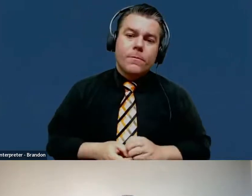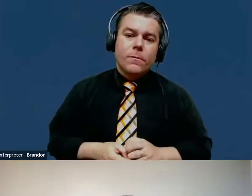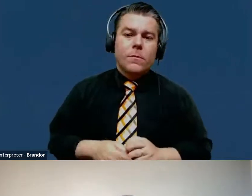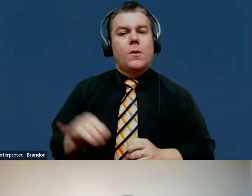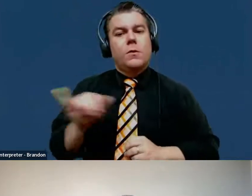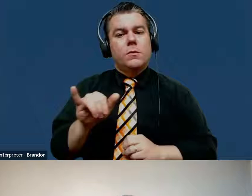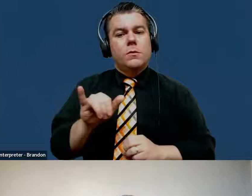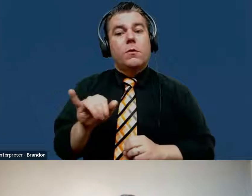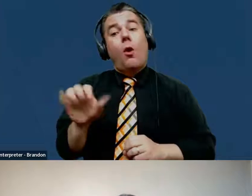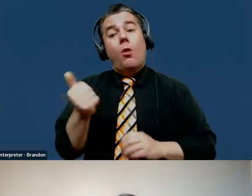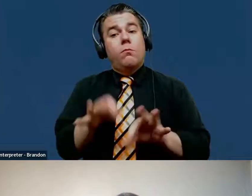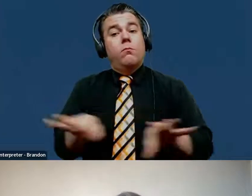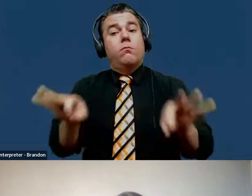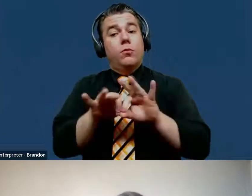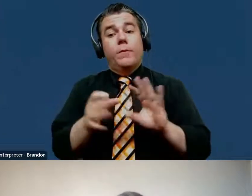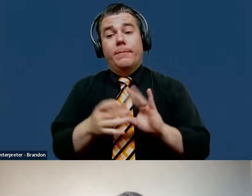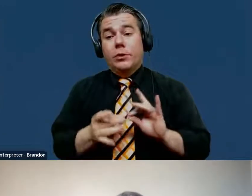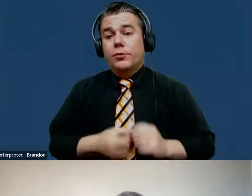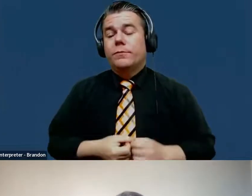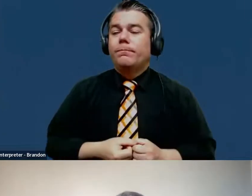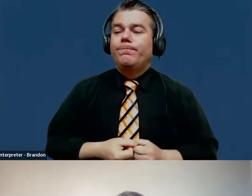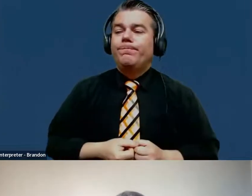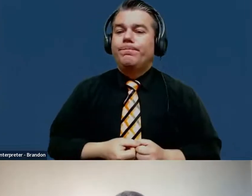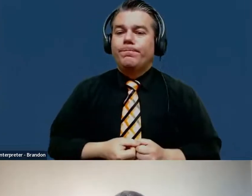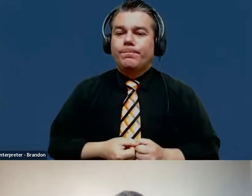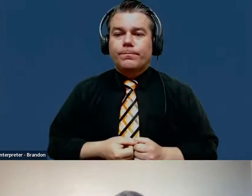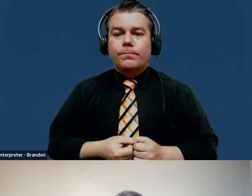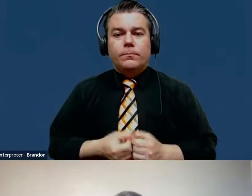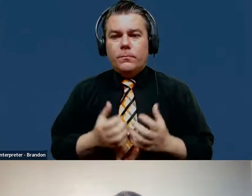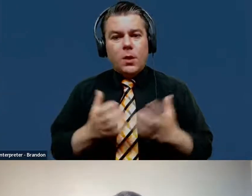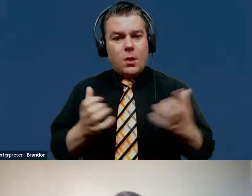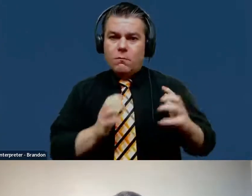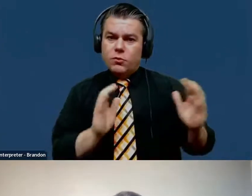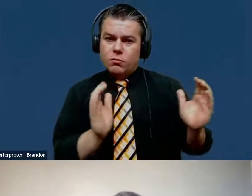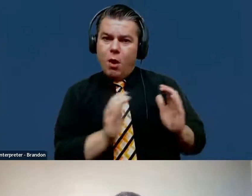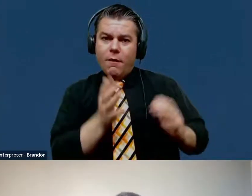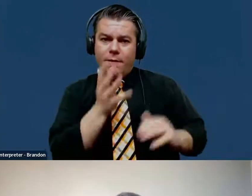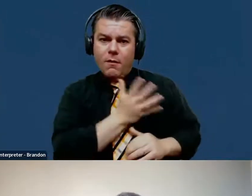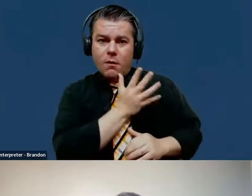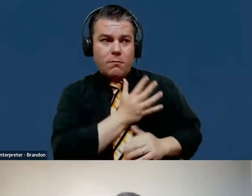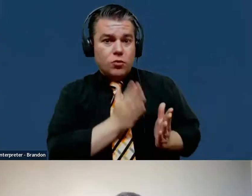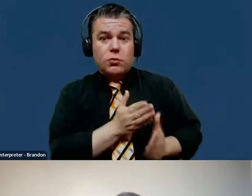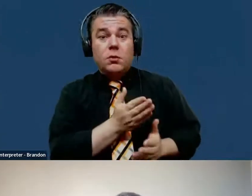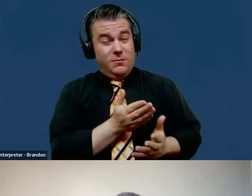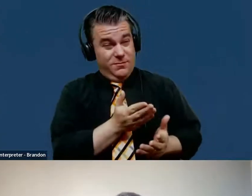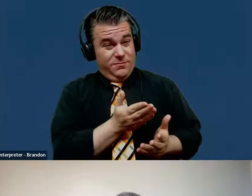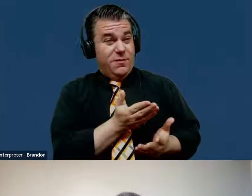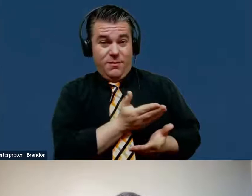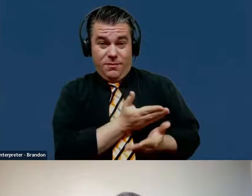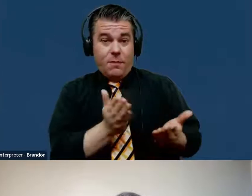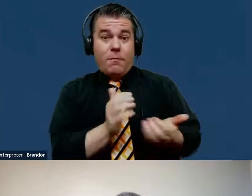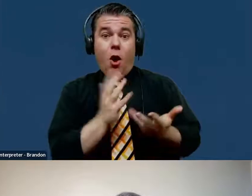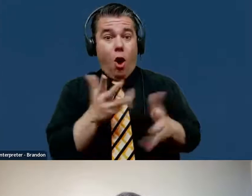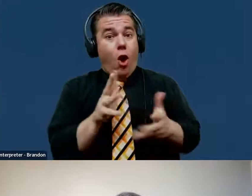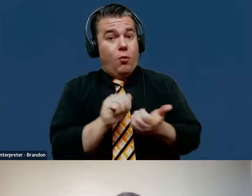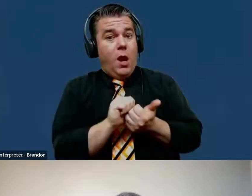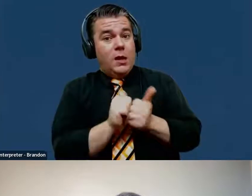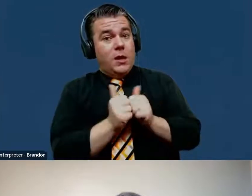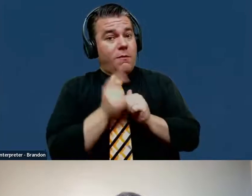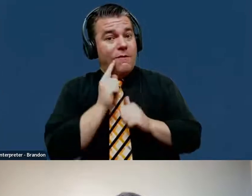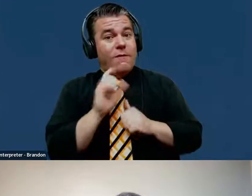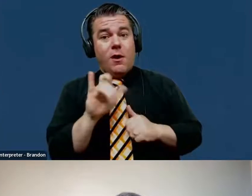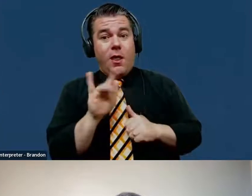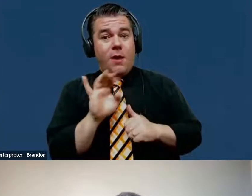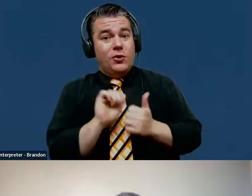very crucial to mention is that a lot of the smallholder farmers are actually already adapting to climate change. So it's